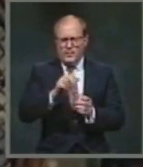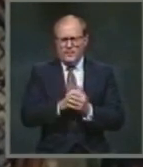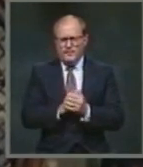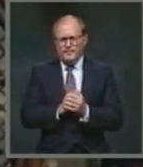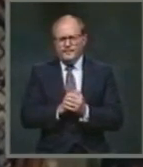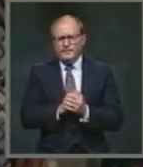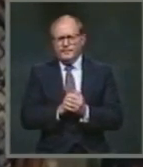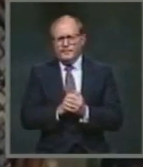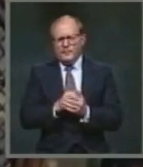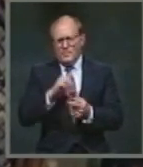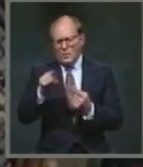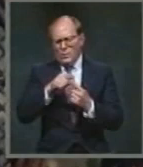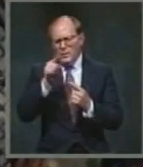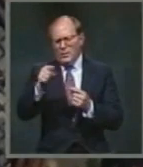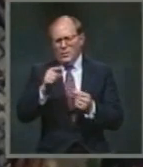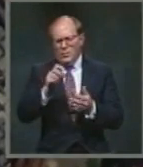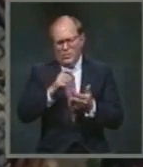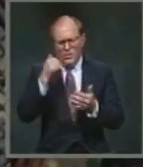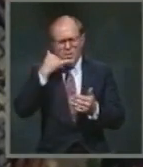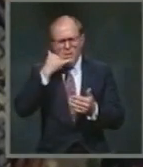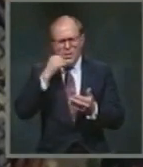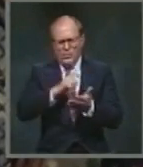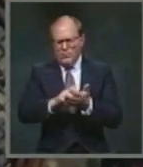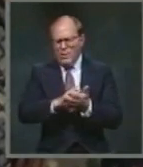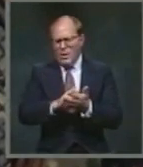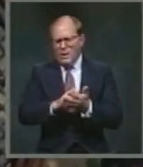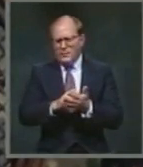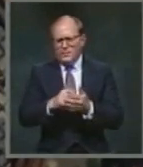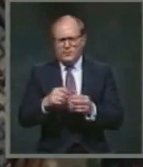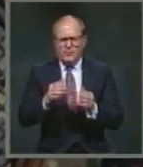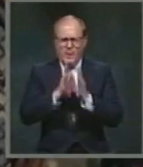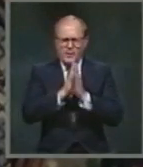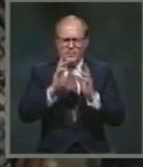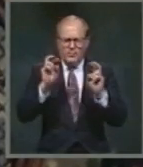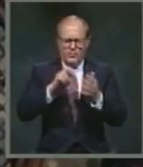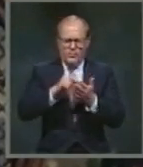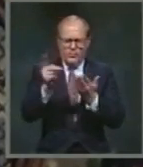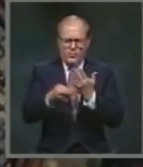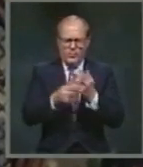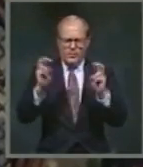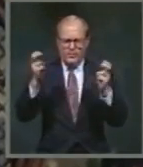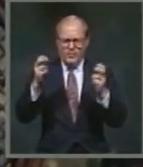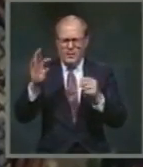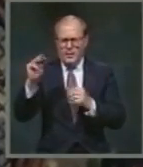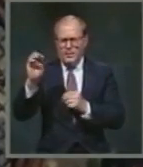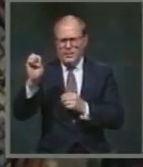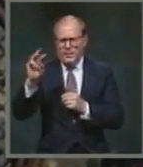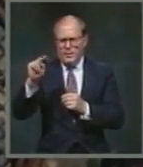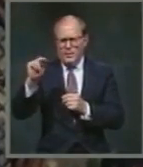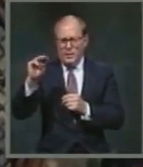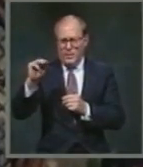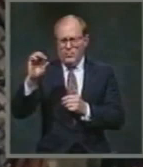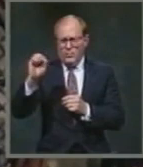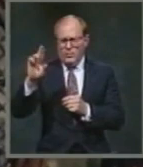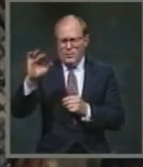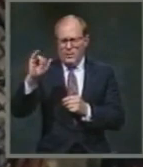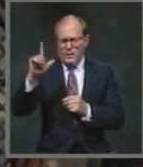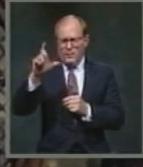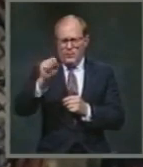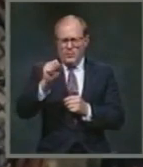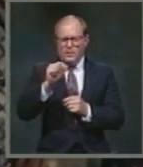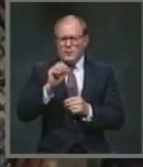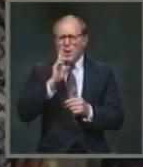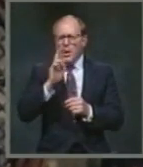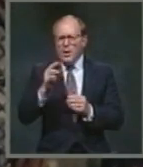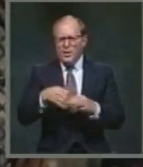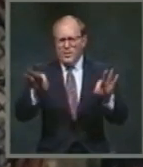1-800-321-8633. When you call or when you write, please request the program titled Memorials Are Important. You don't have to send